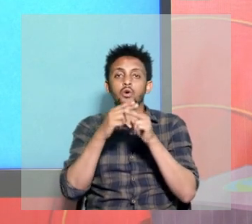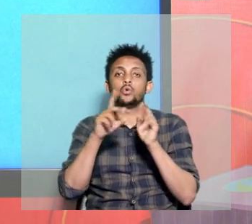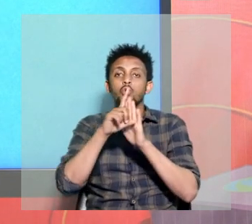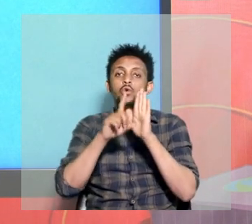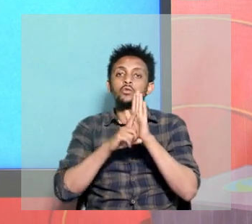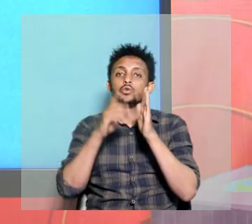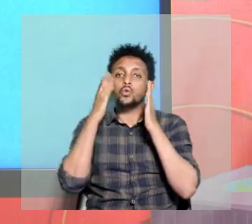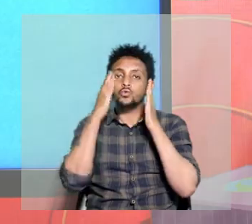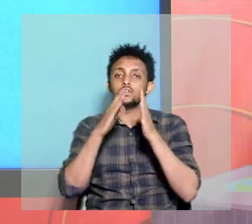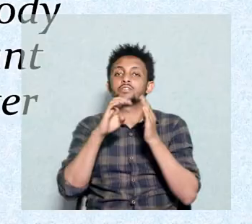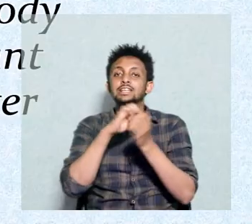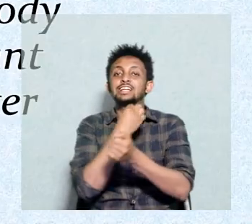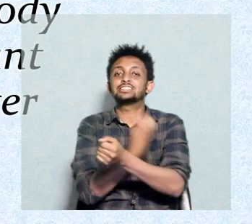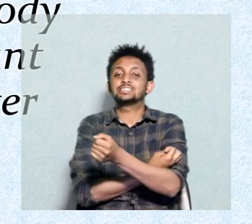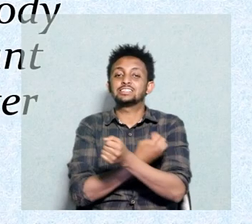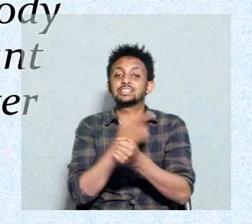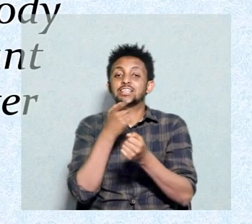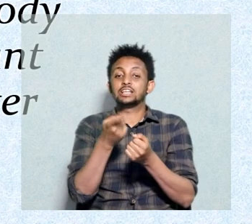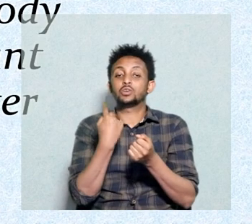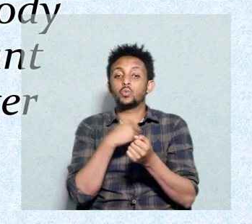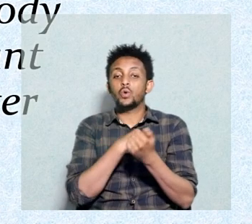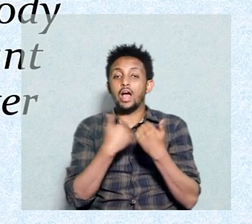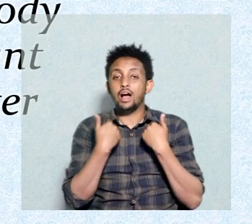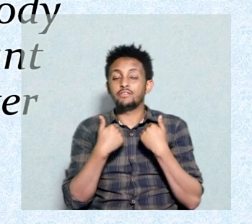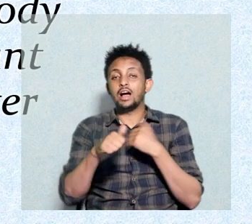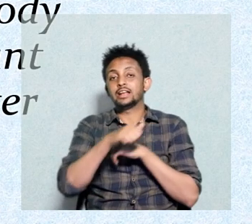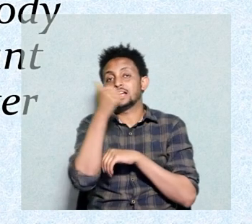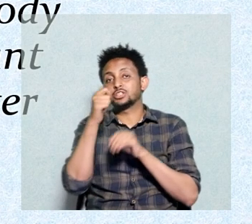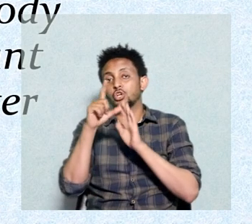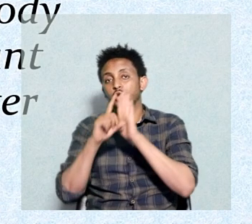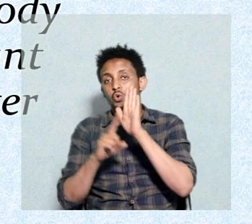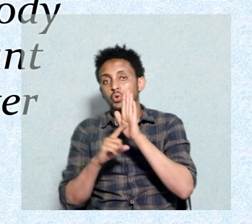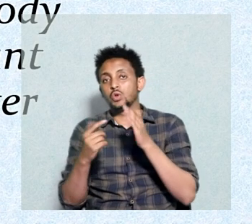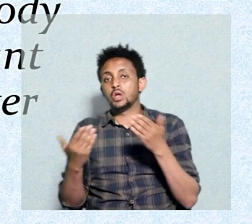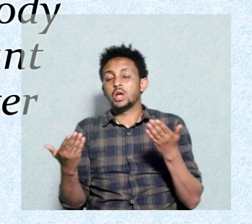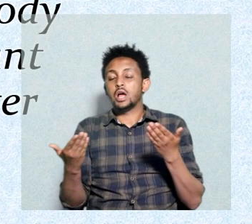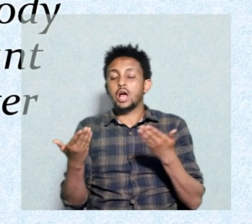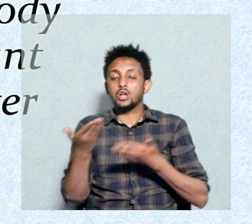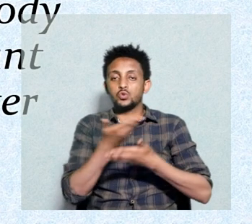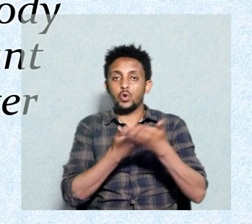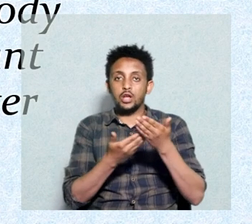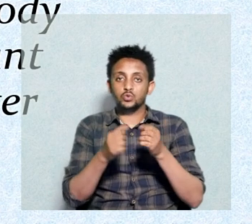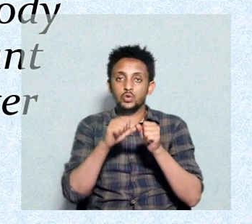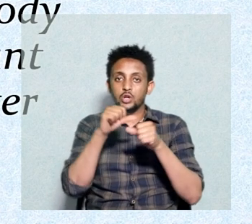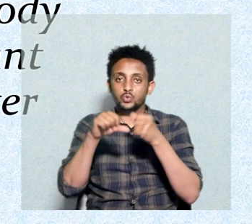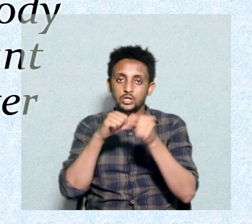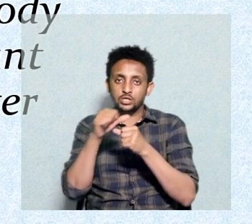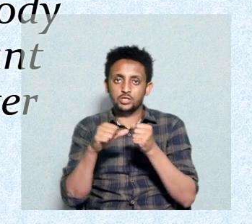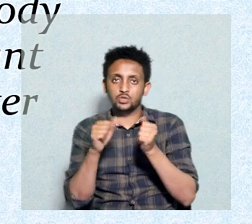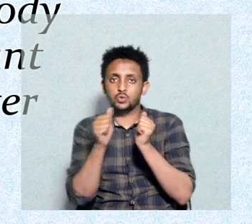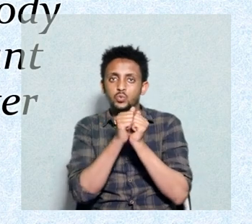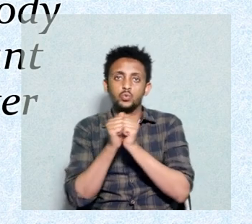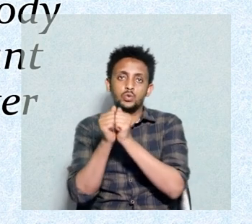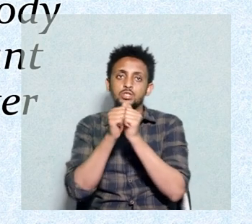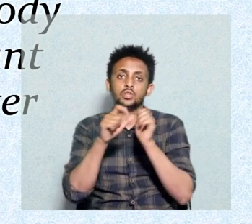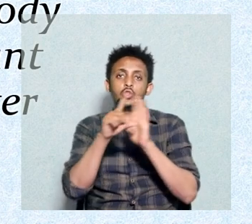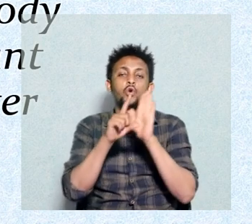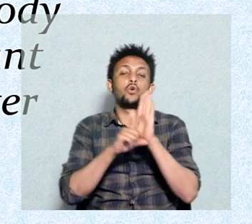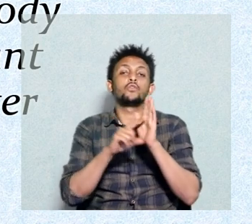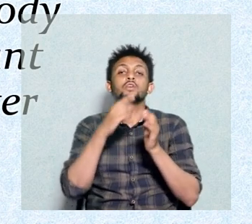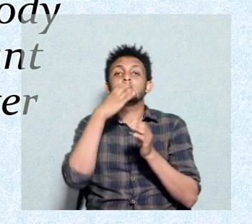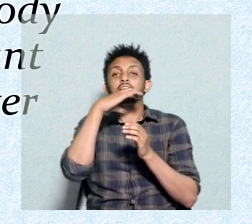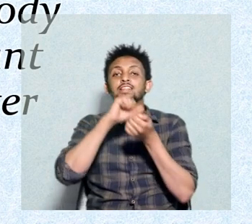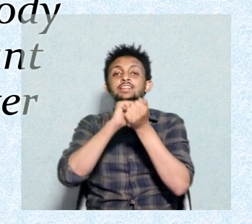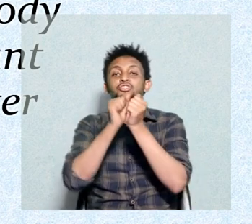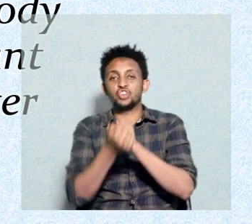law of conservation of energy. And here we have also another law which is associated with the law of conservation of energy. It's known to be the law of heat